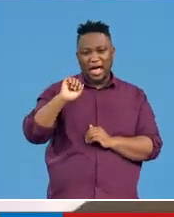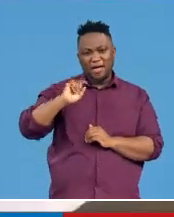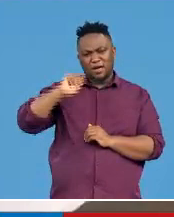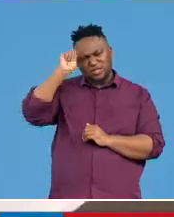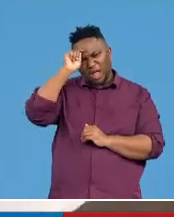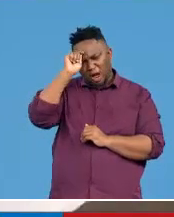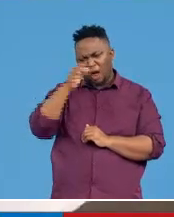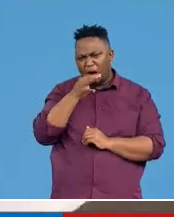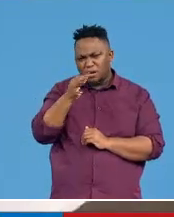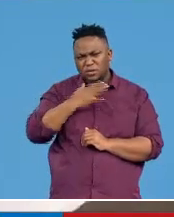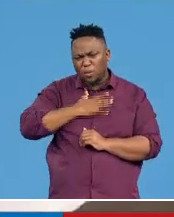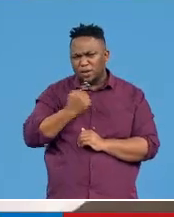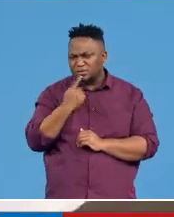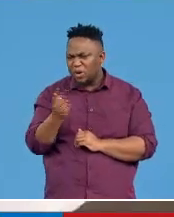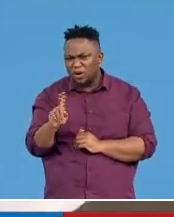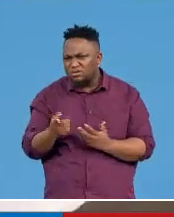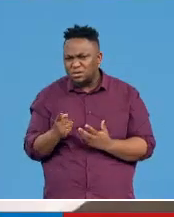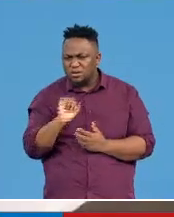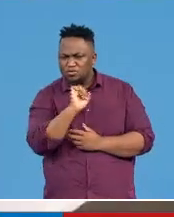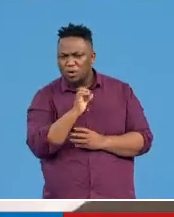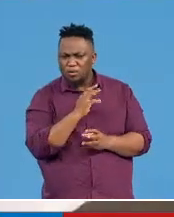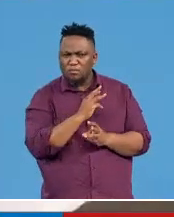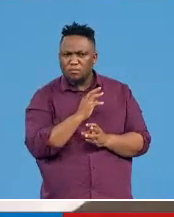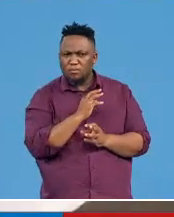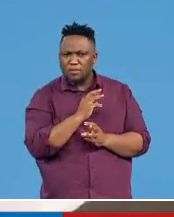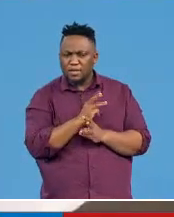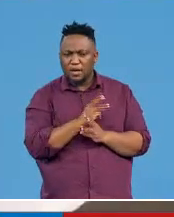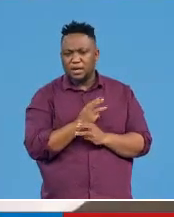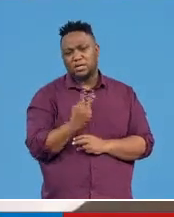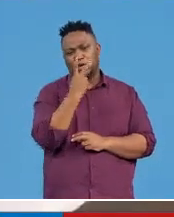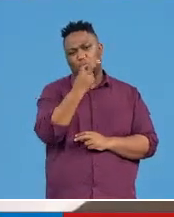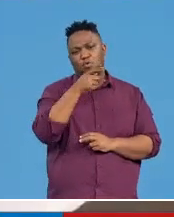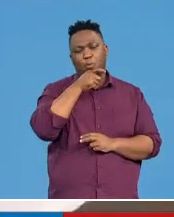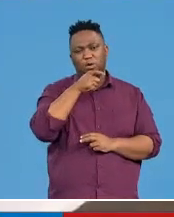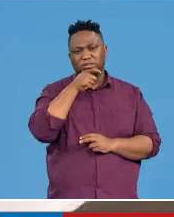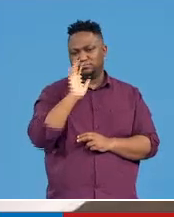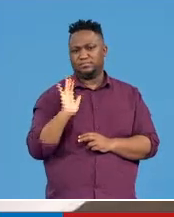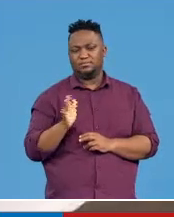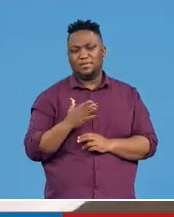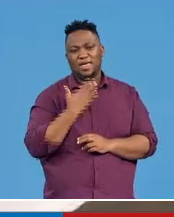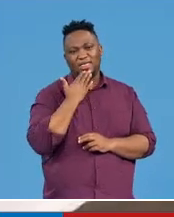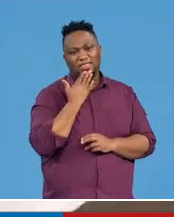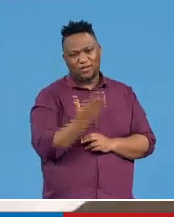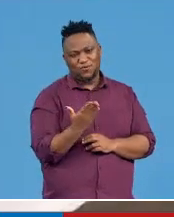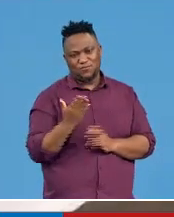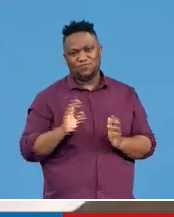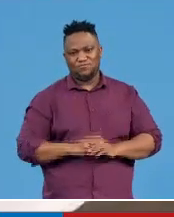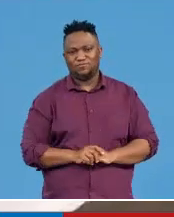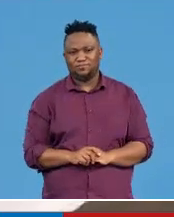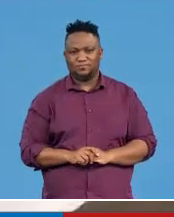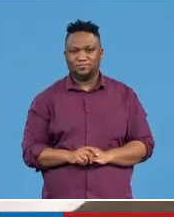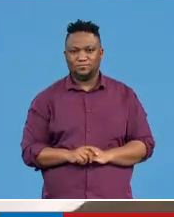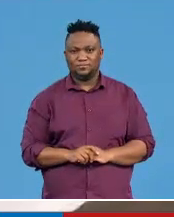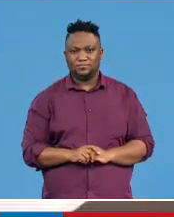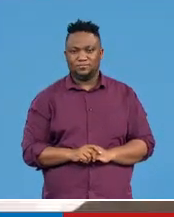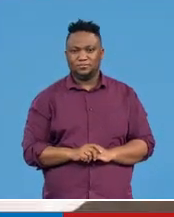now, if he had the chance, he said, it would be 2 words only: thank you. That